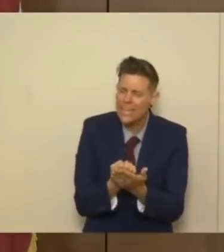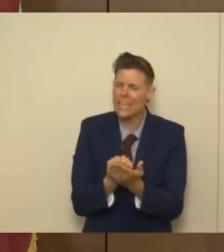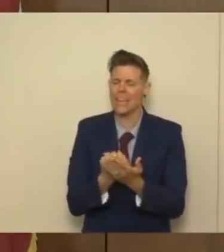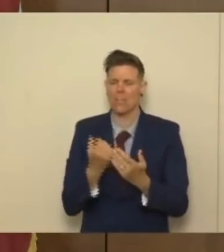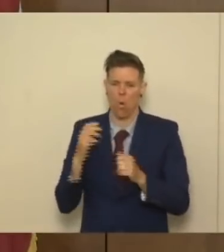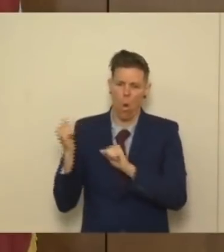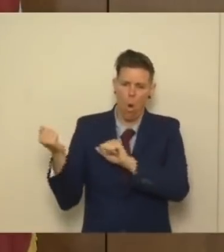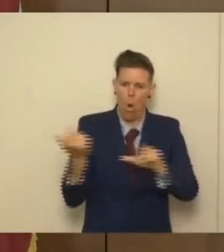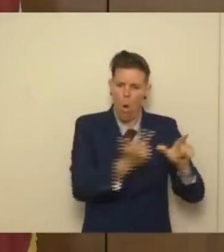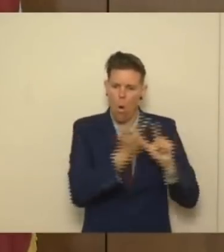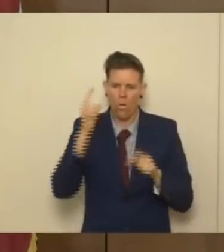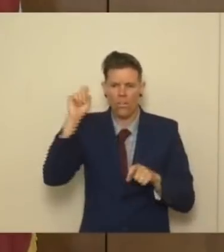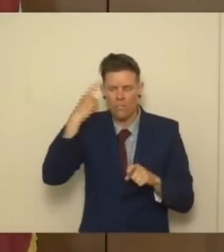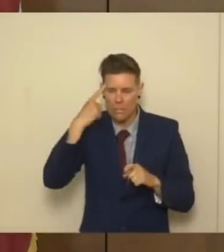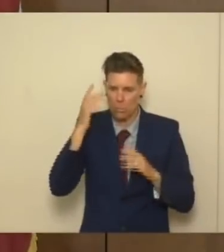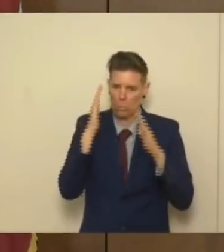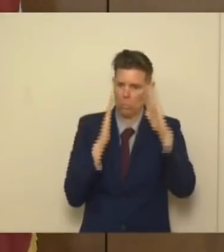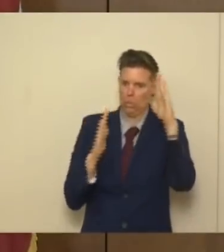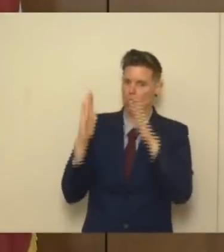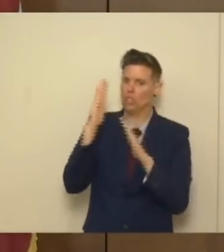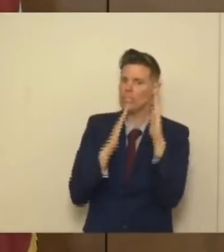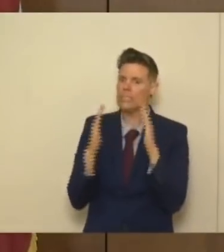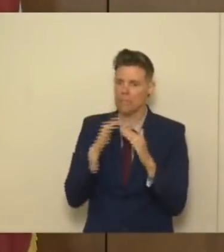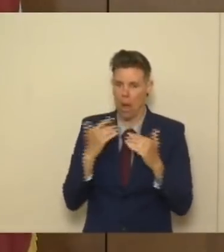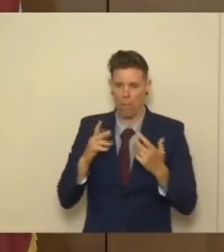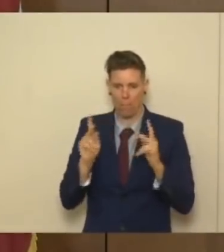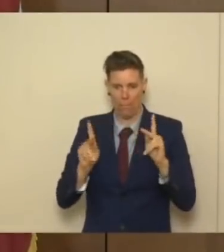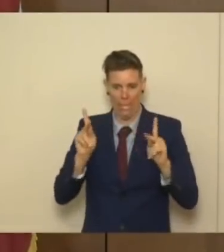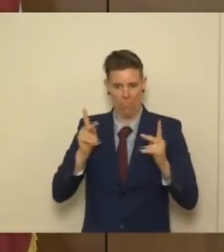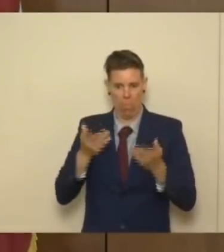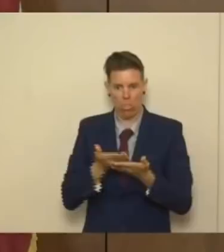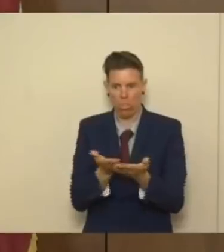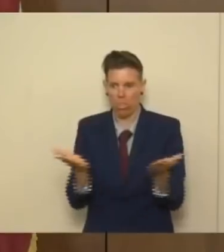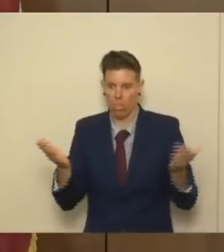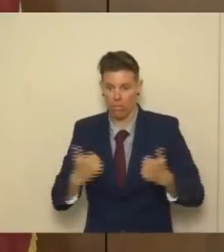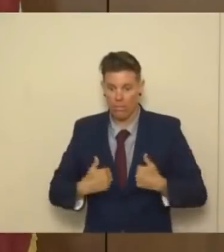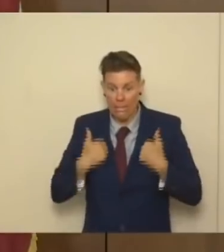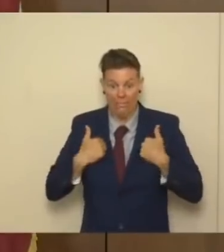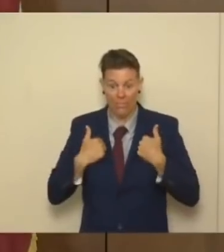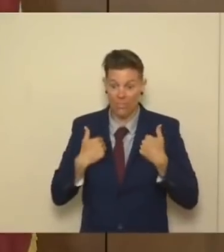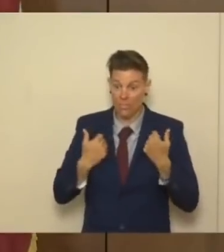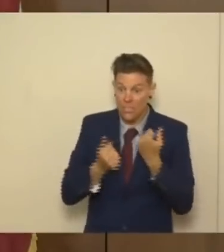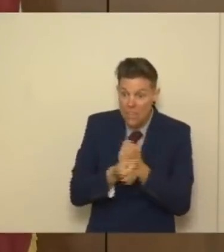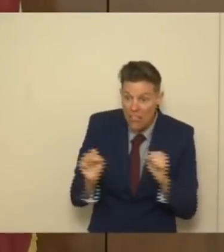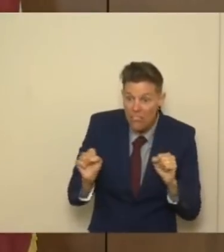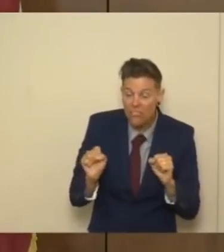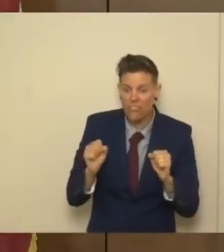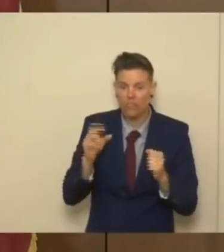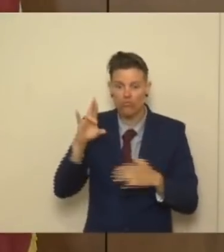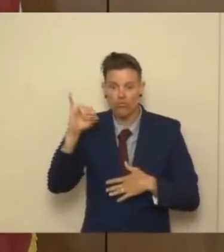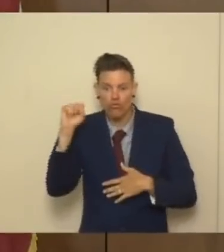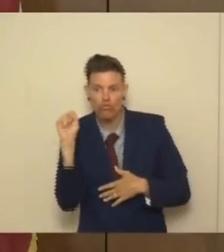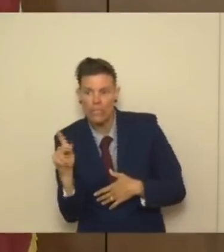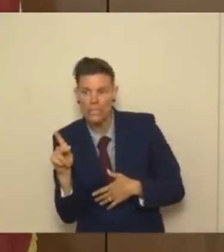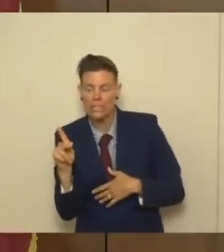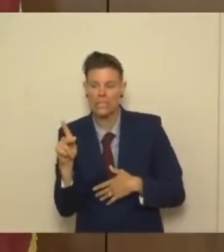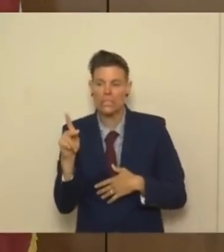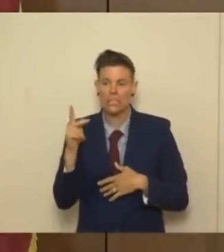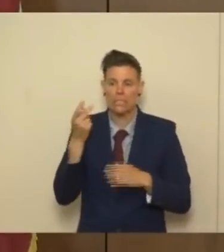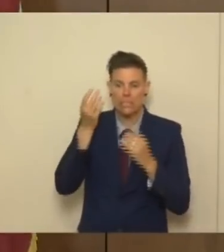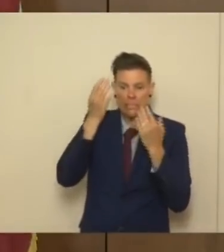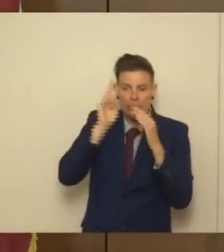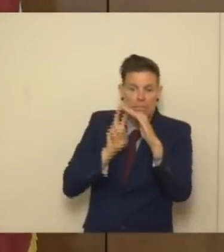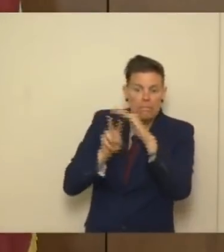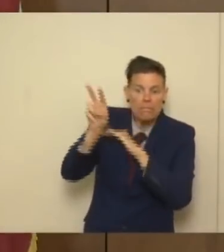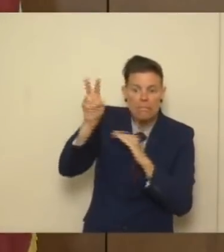citizens in a variety of risk areas, right? We're in fire season. We worry about it all the